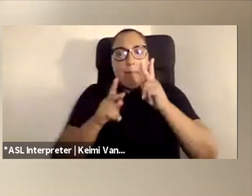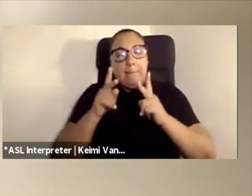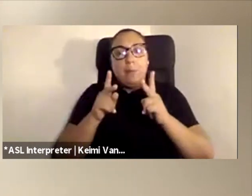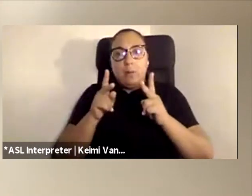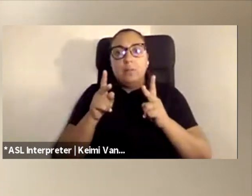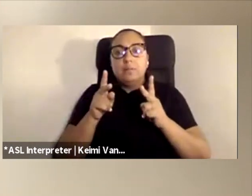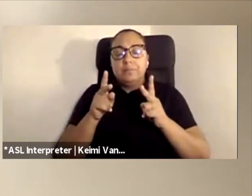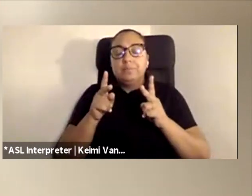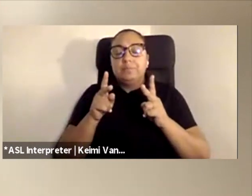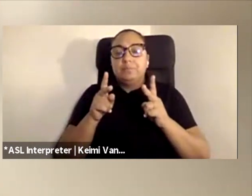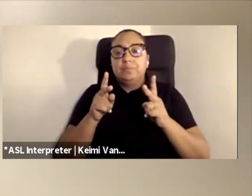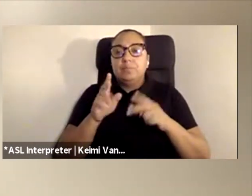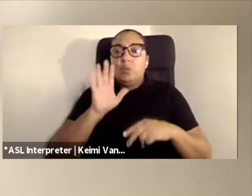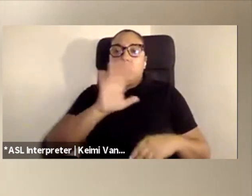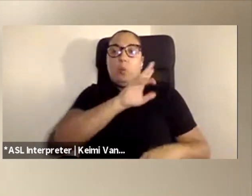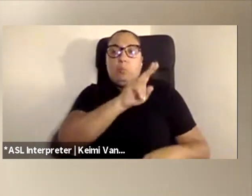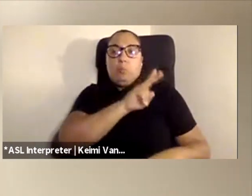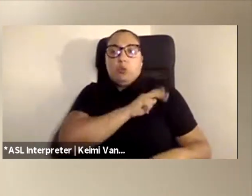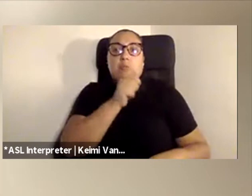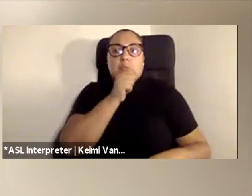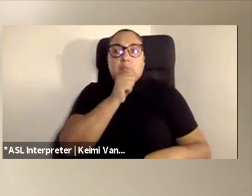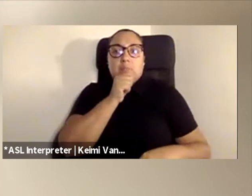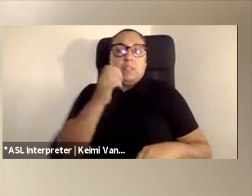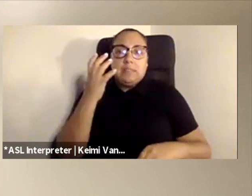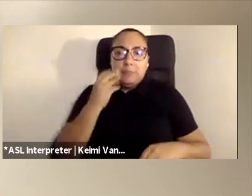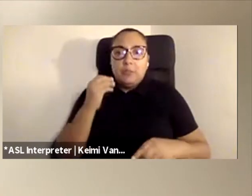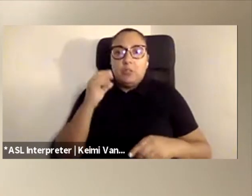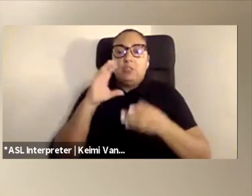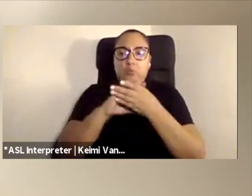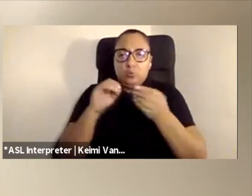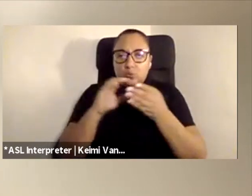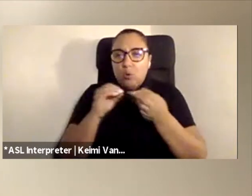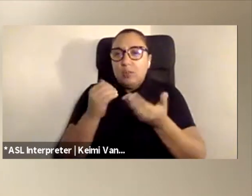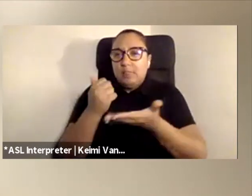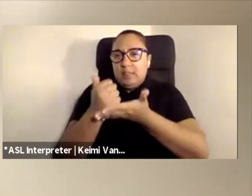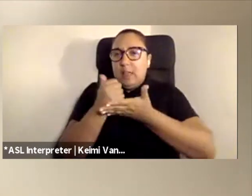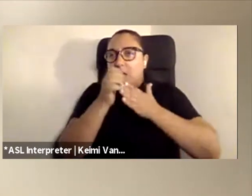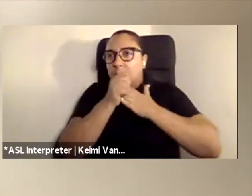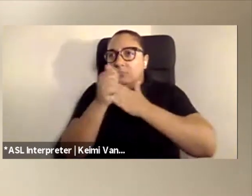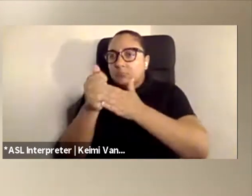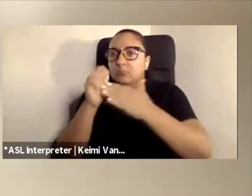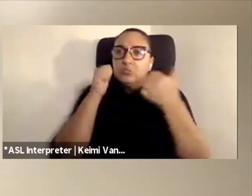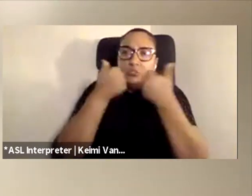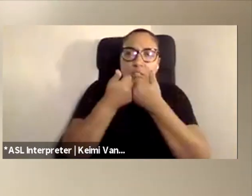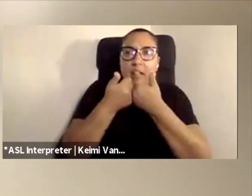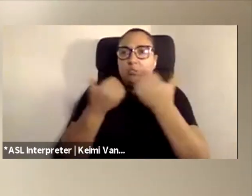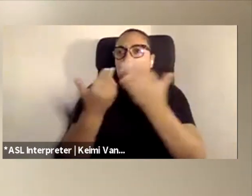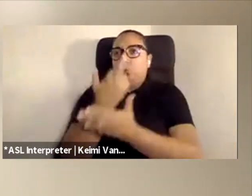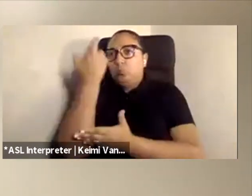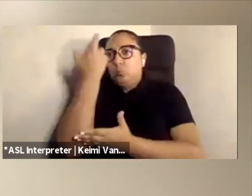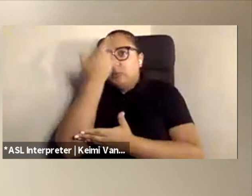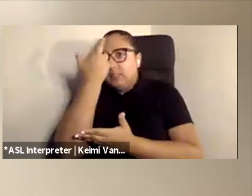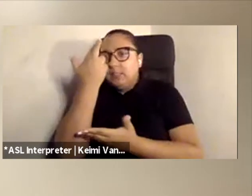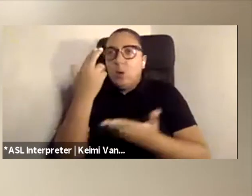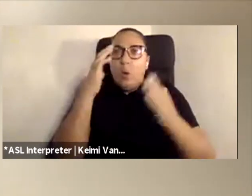all of our personal experiences and stories to guide us through times of challenge, new realizations, and hope. We'll be inviting you all to join